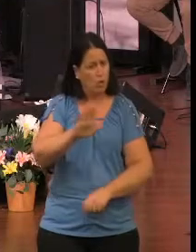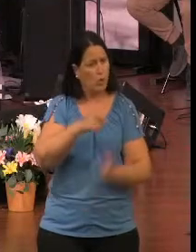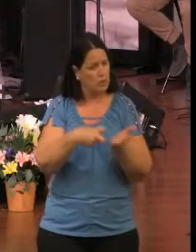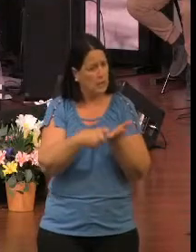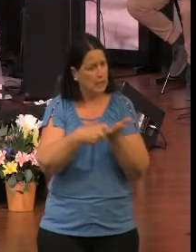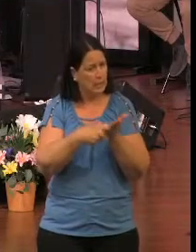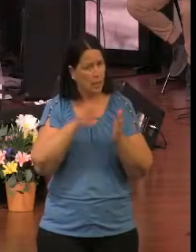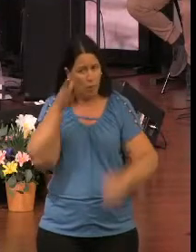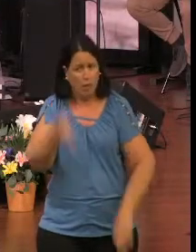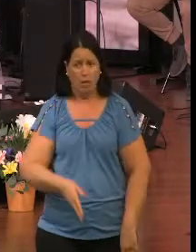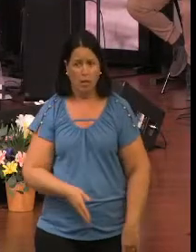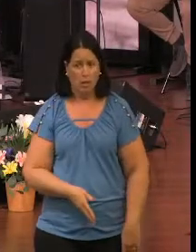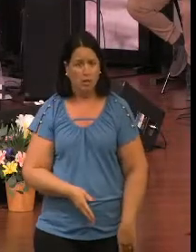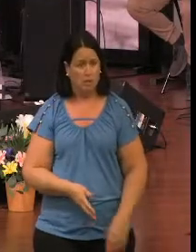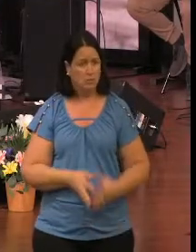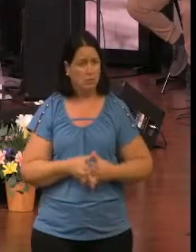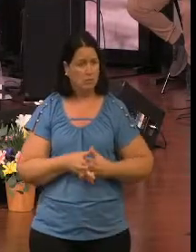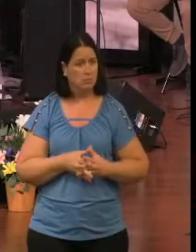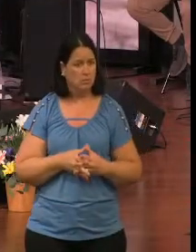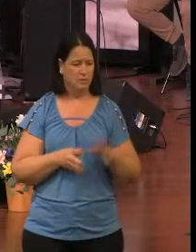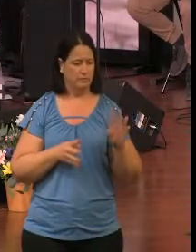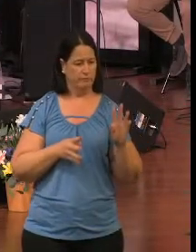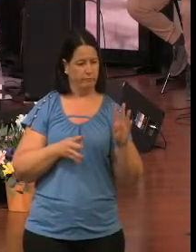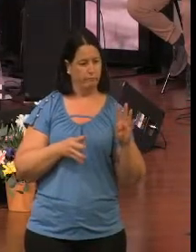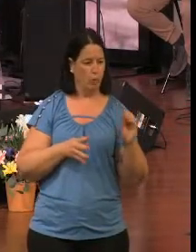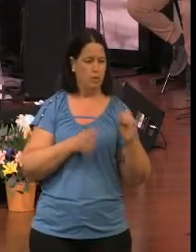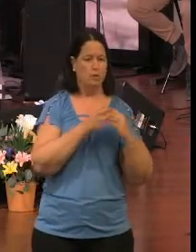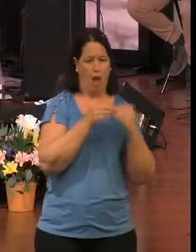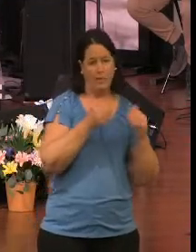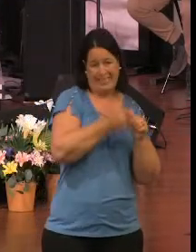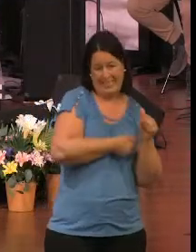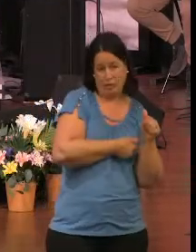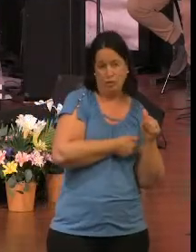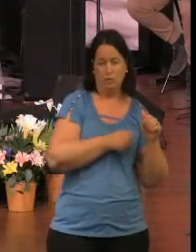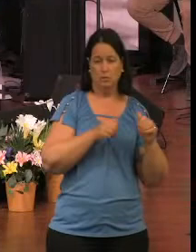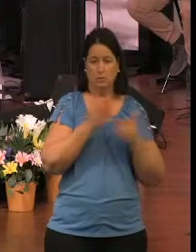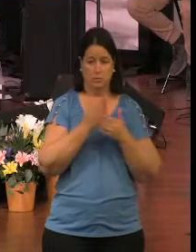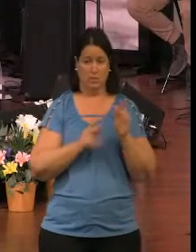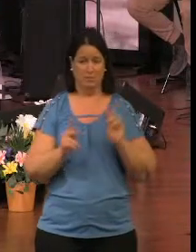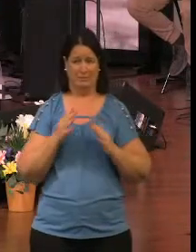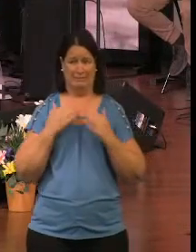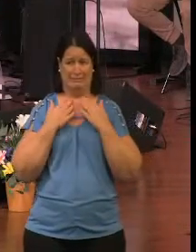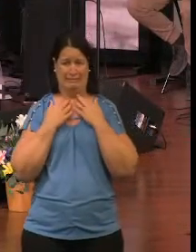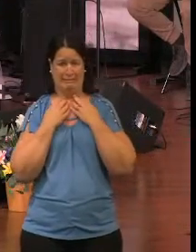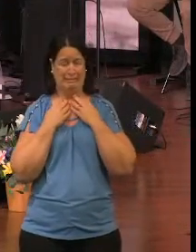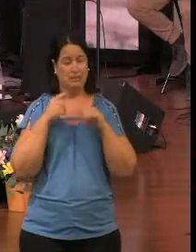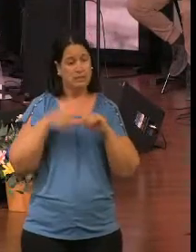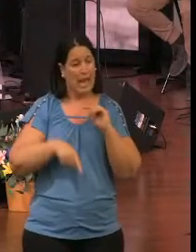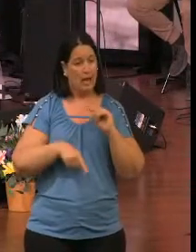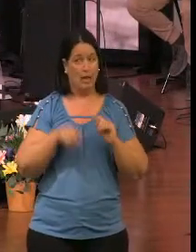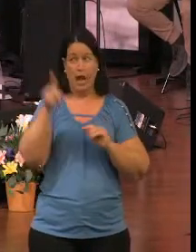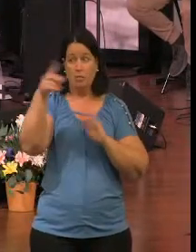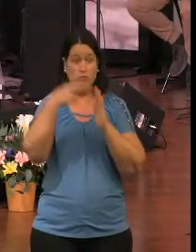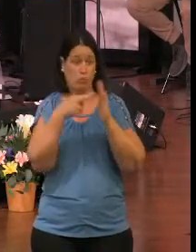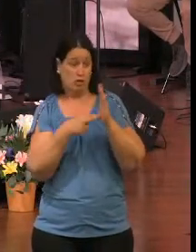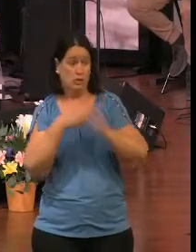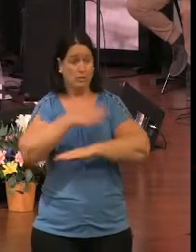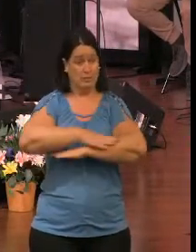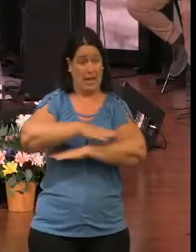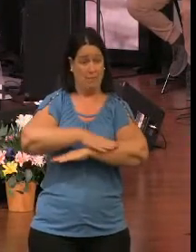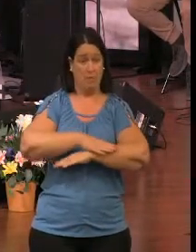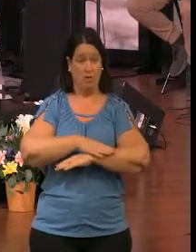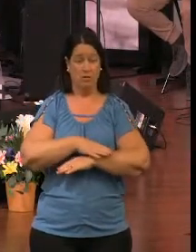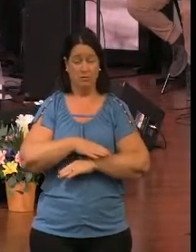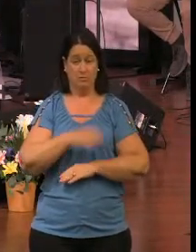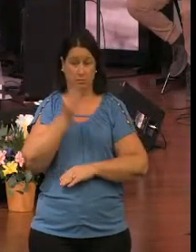can't, don't forsake going to the conference. Just let us know. And at the registration table, just say, Pastor Mike said so, and they will write it down.